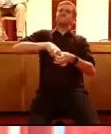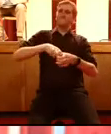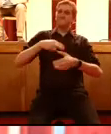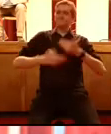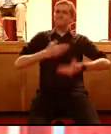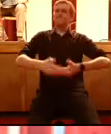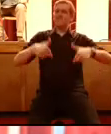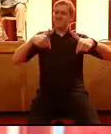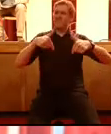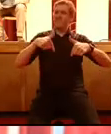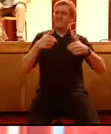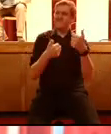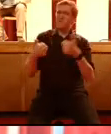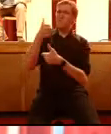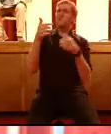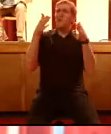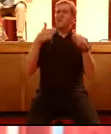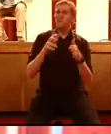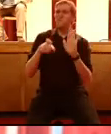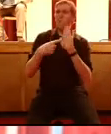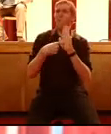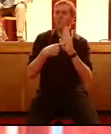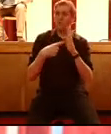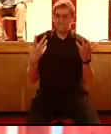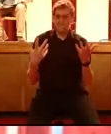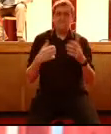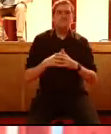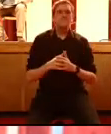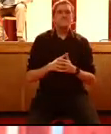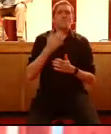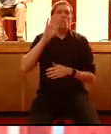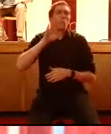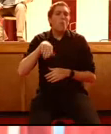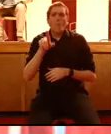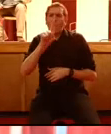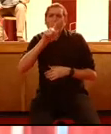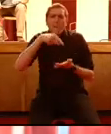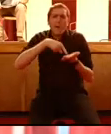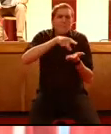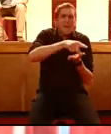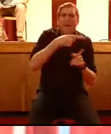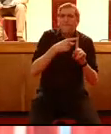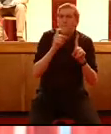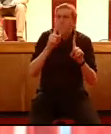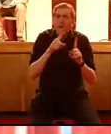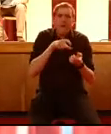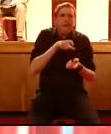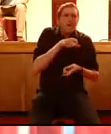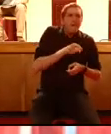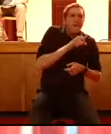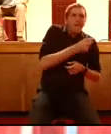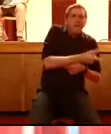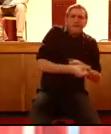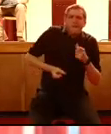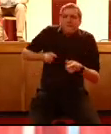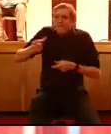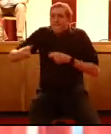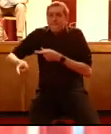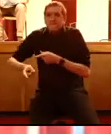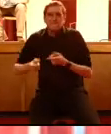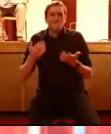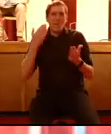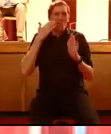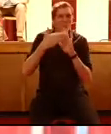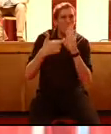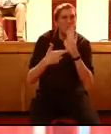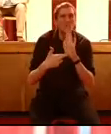ground running. I knew what could be spent out of what fund, I knew the rules, and I knew our personnel. So it